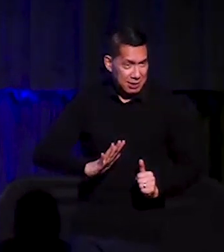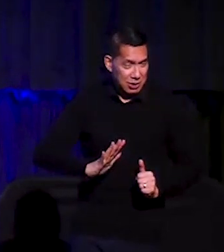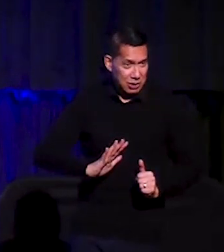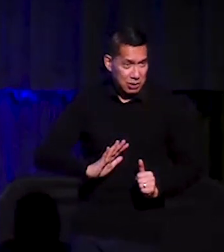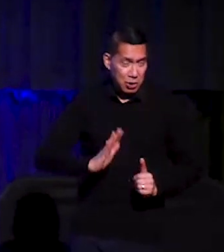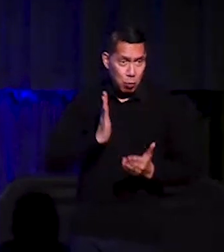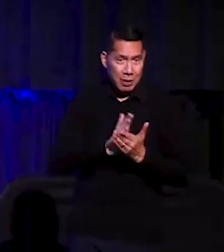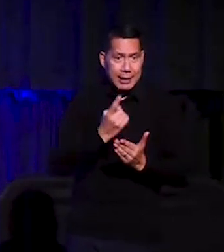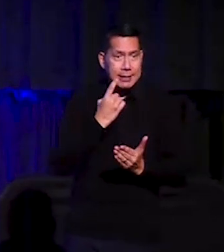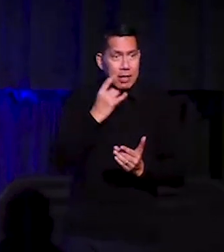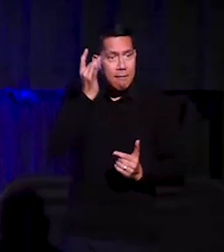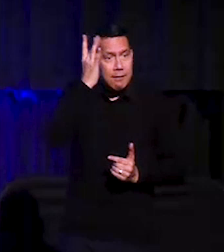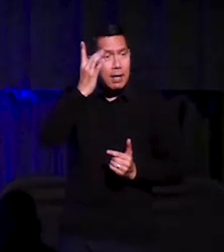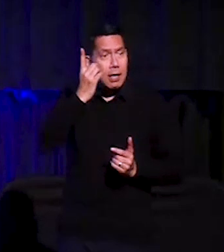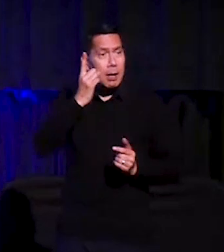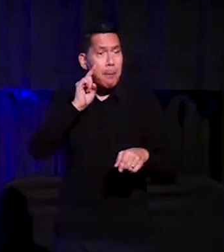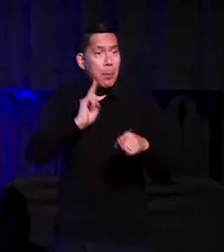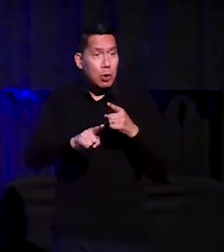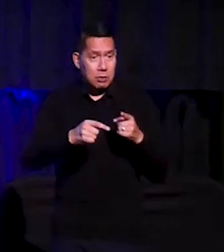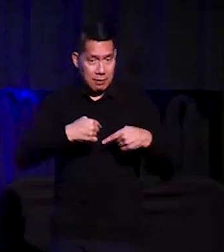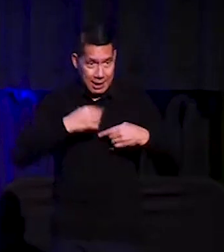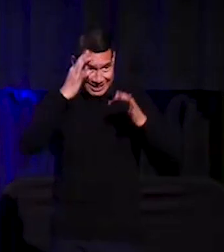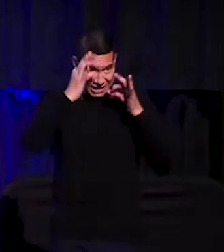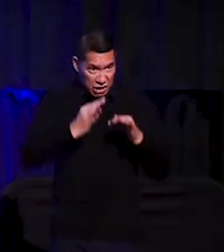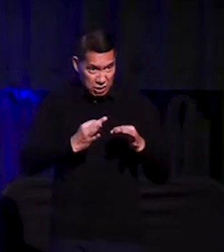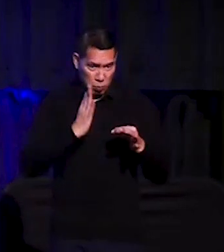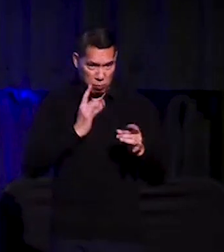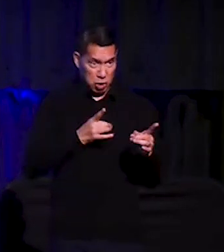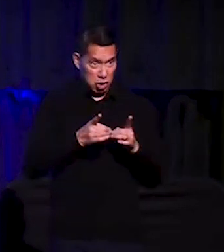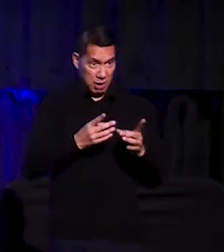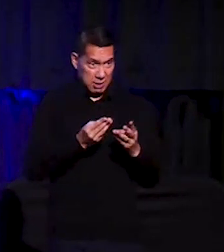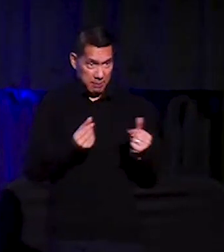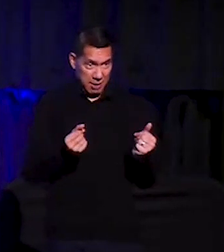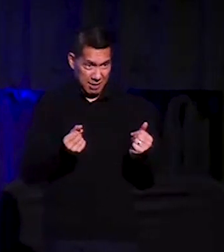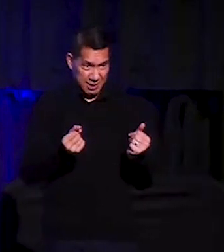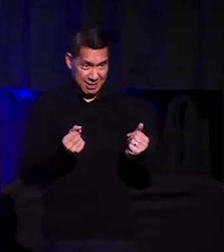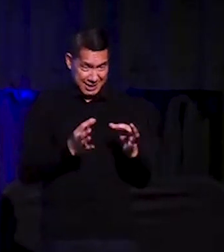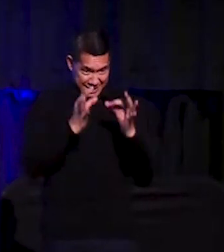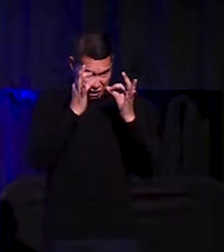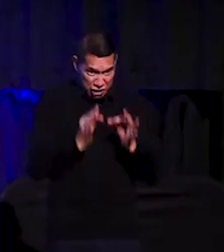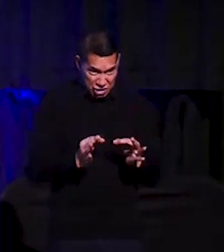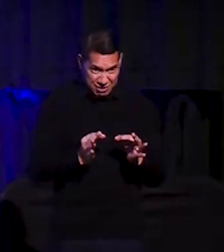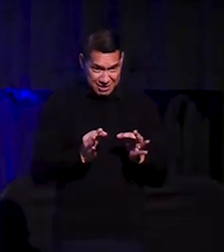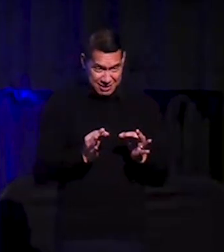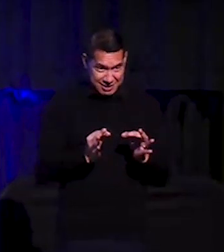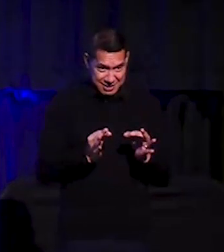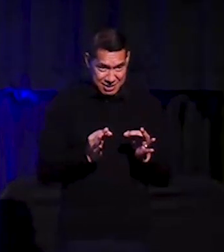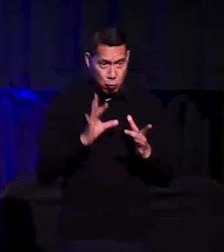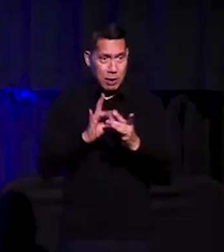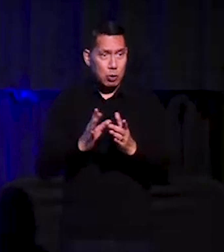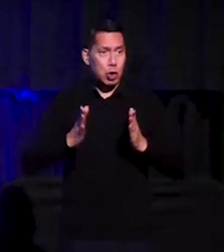easy to forget that a lot of the daily design decision that we make at the end are just human